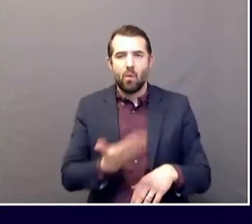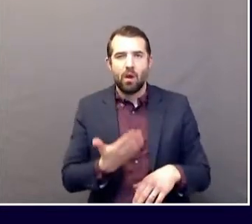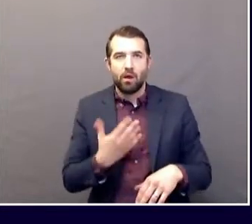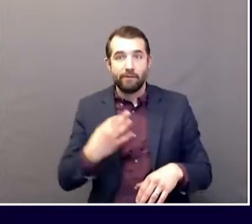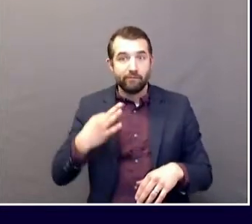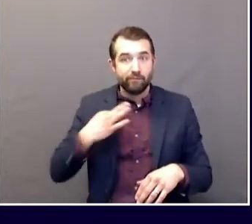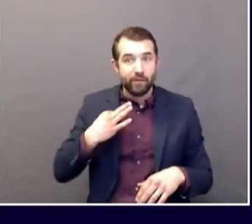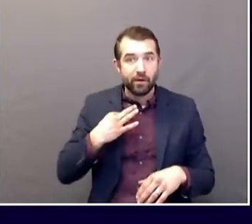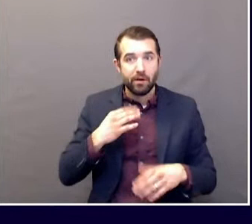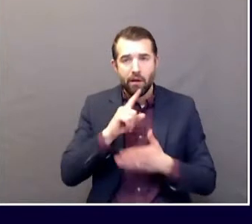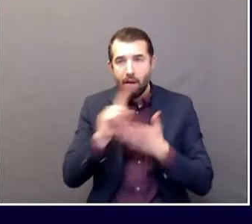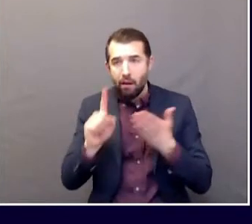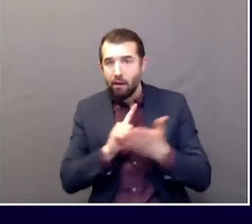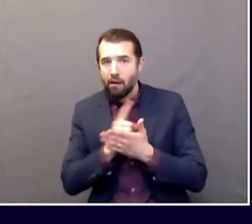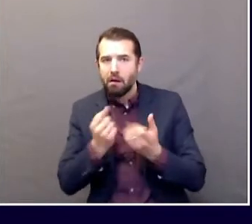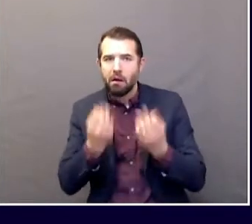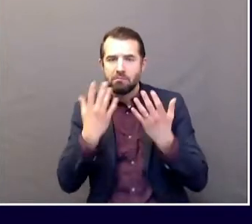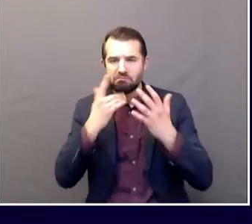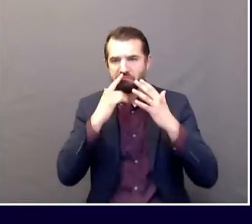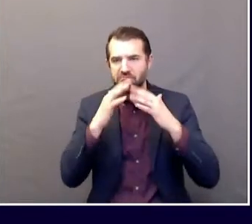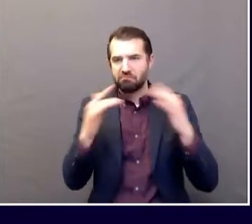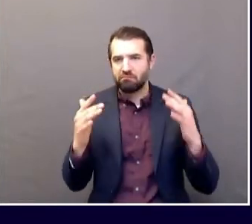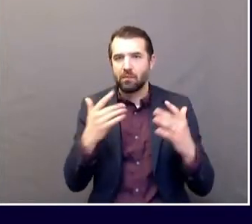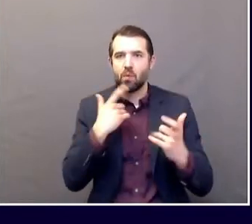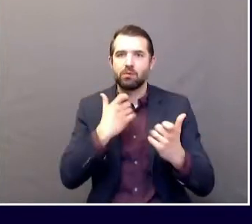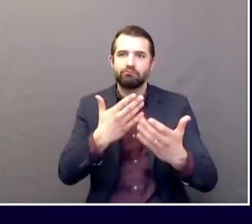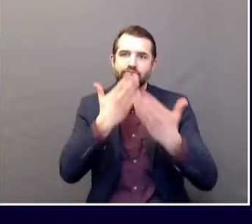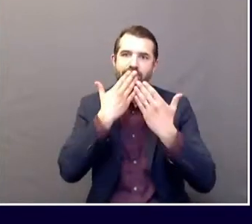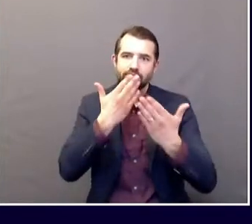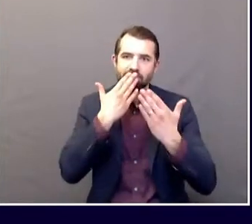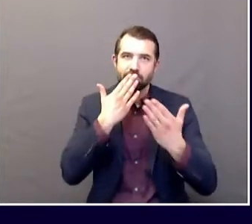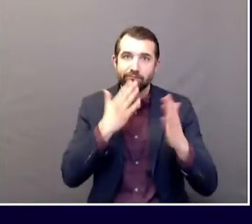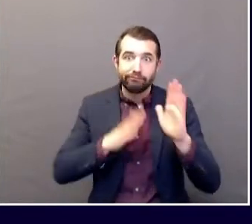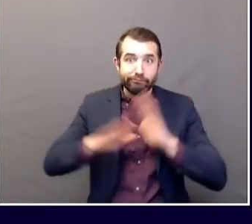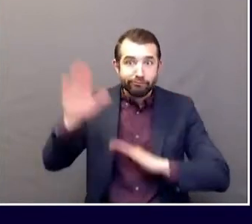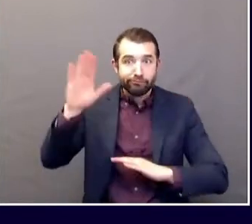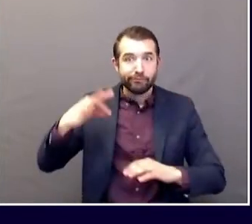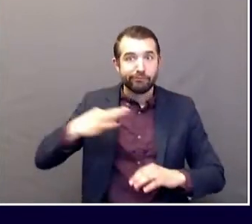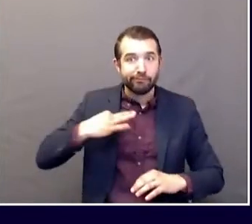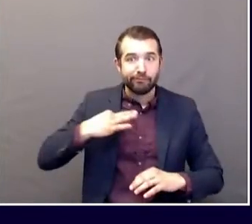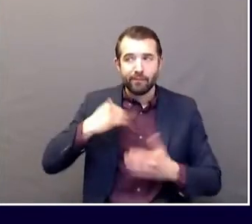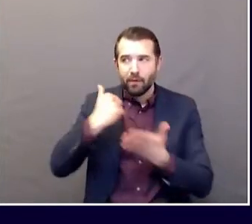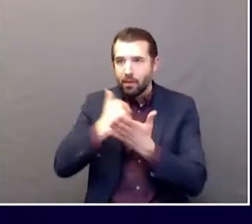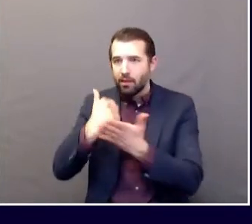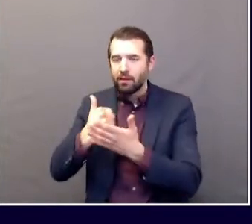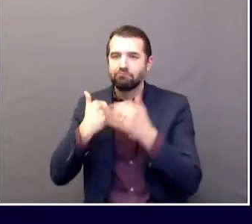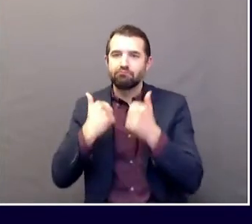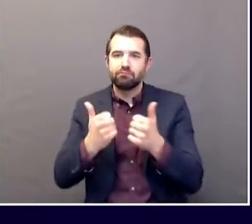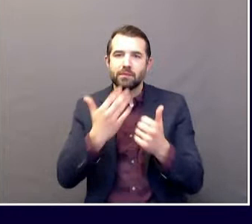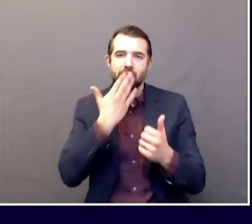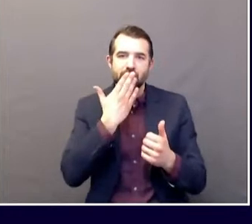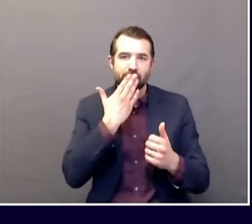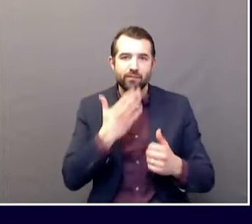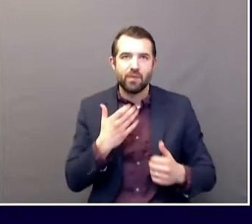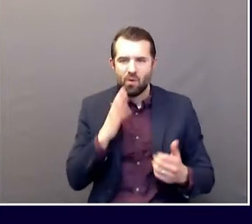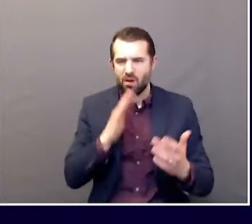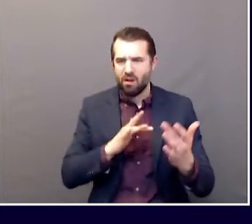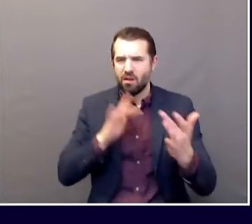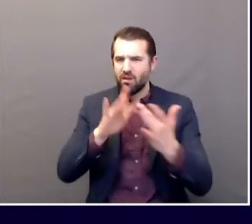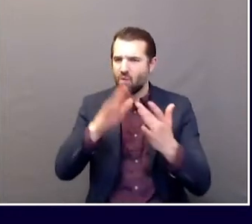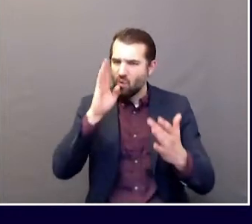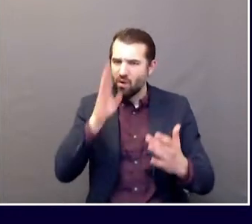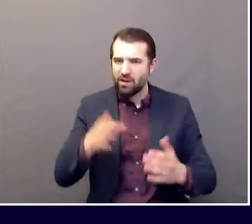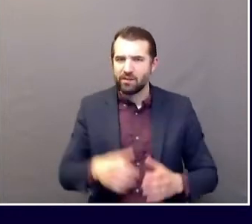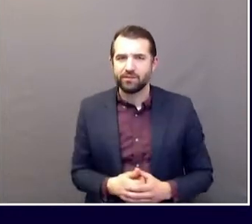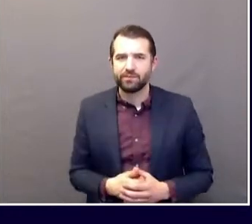and say, I want to help. When we get to the point where we will need those folks, rest assured we will absolutely be looking into them.